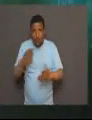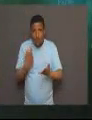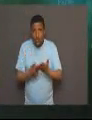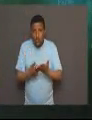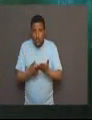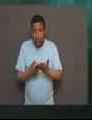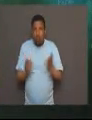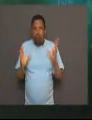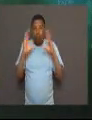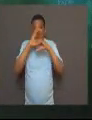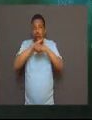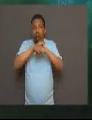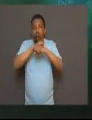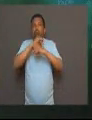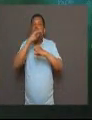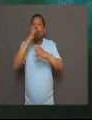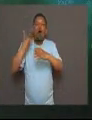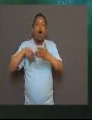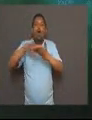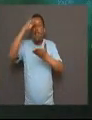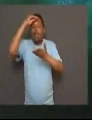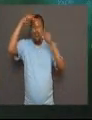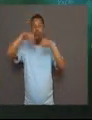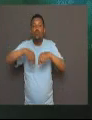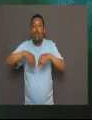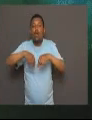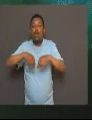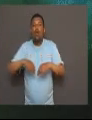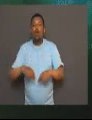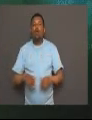This brings us to the end of our lesson for today.